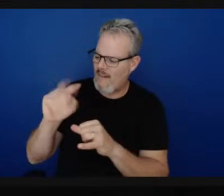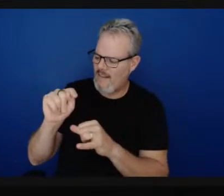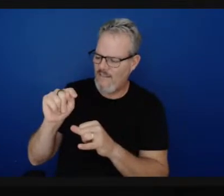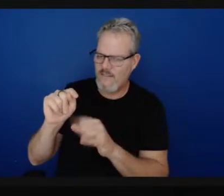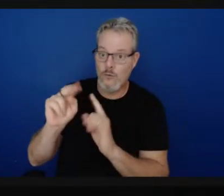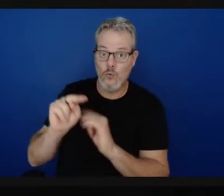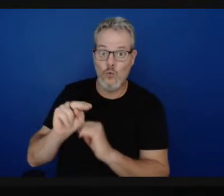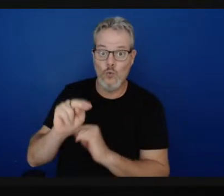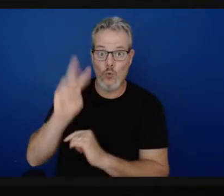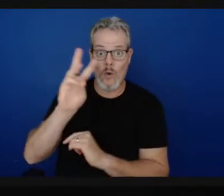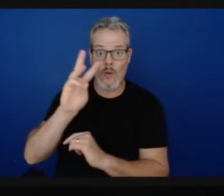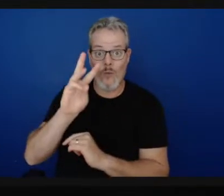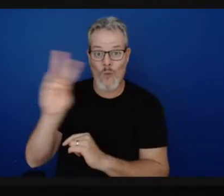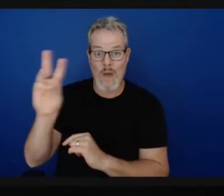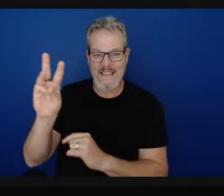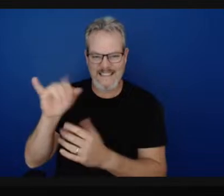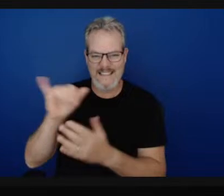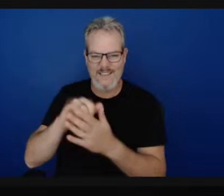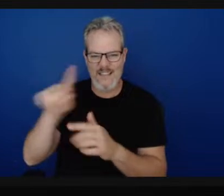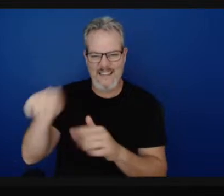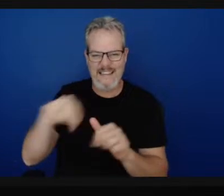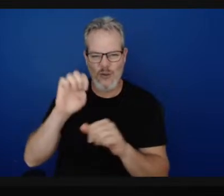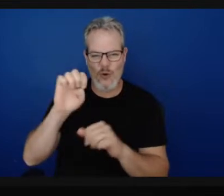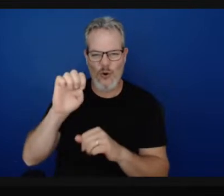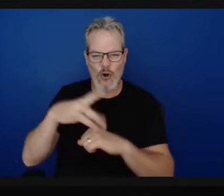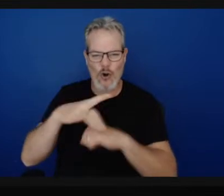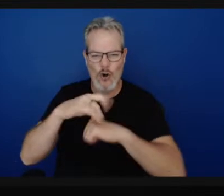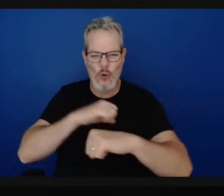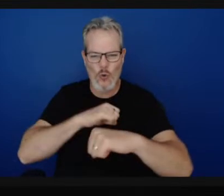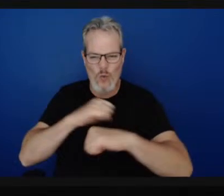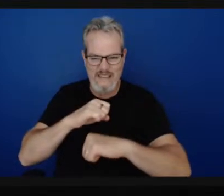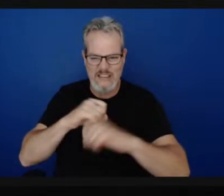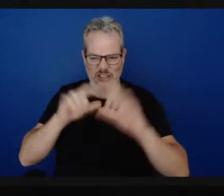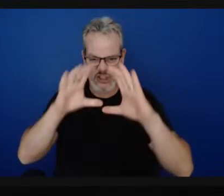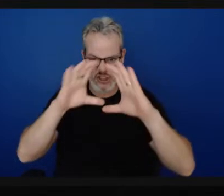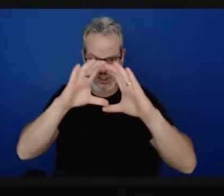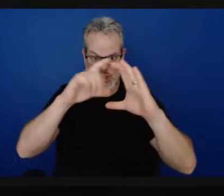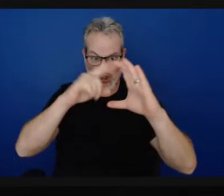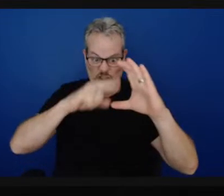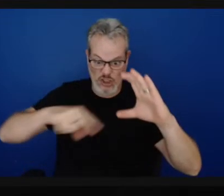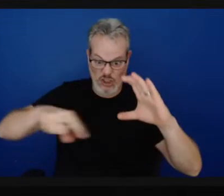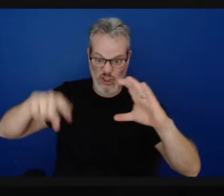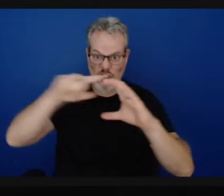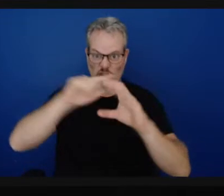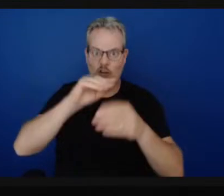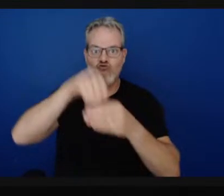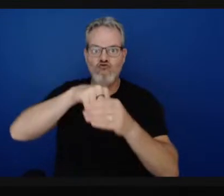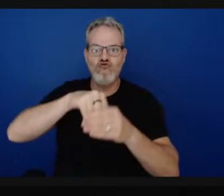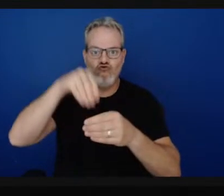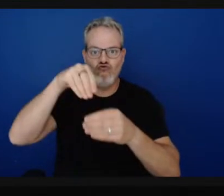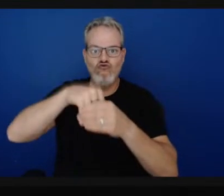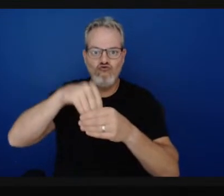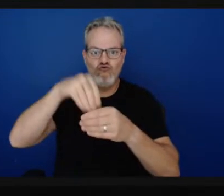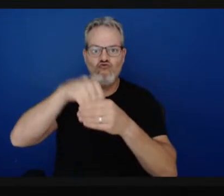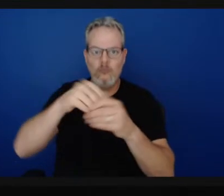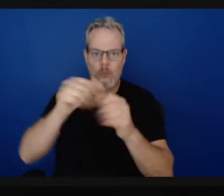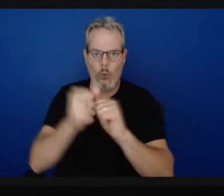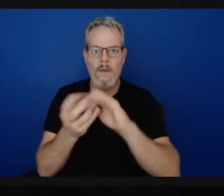these earthquakes. It's this big fat zone in here, filling with magma. This is an area that